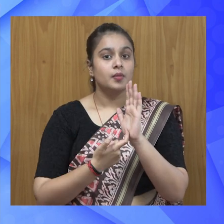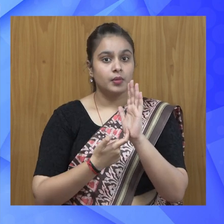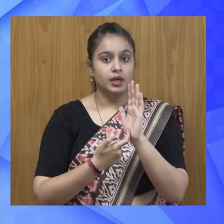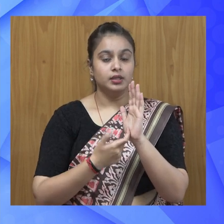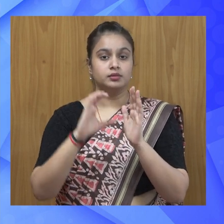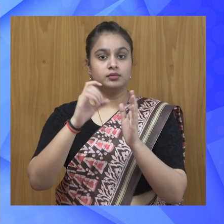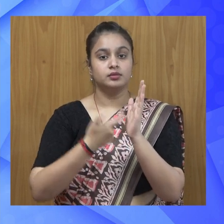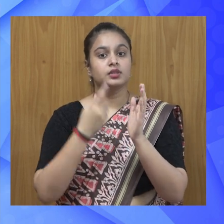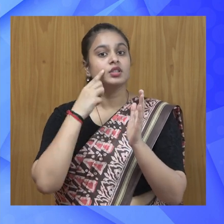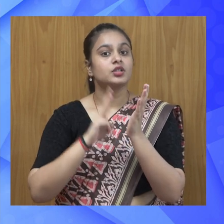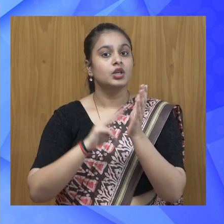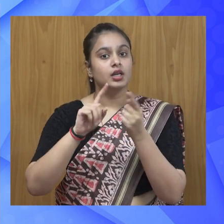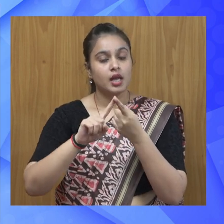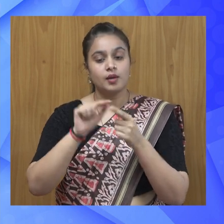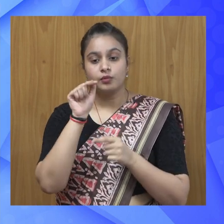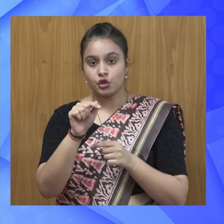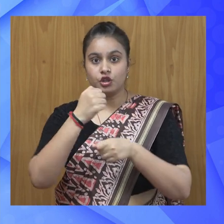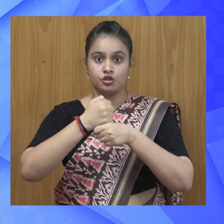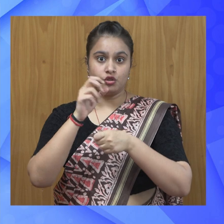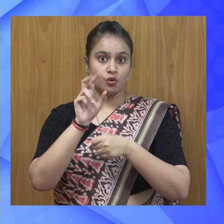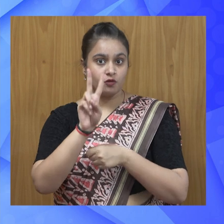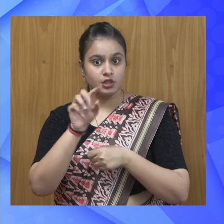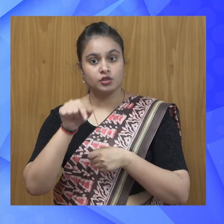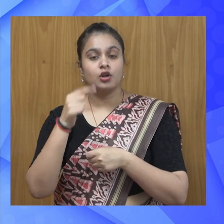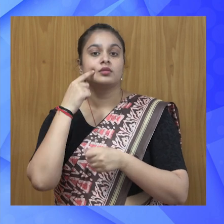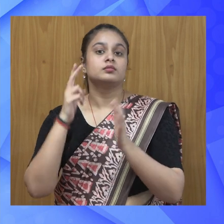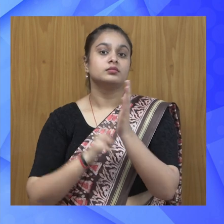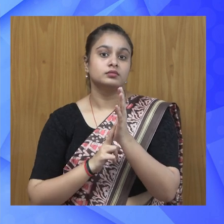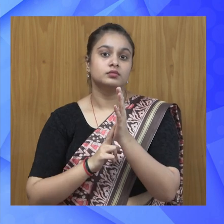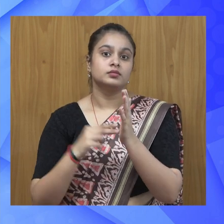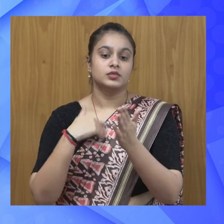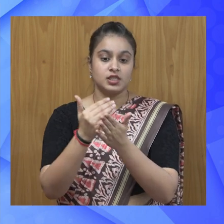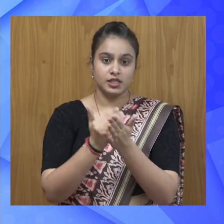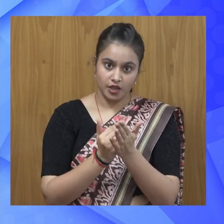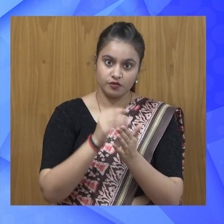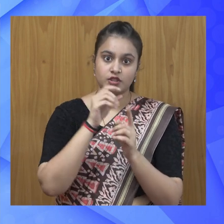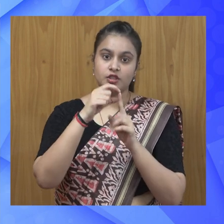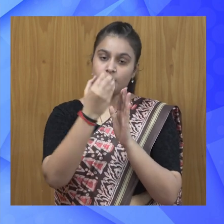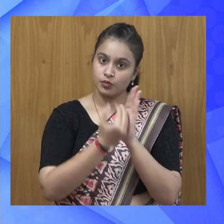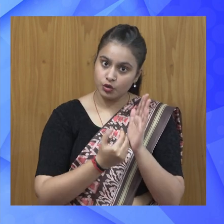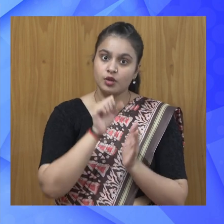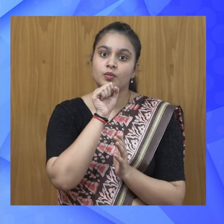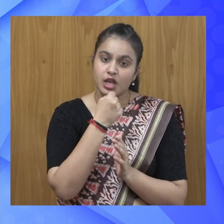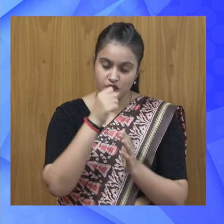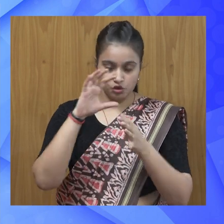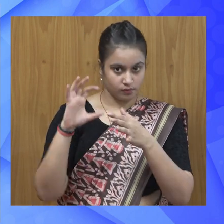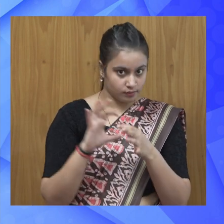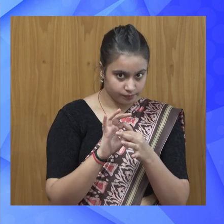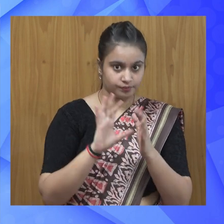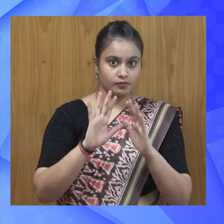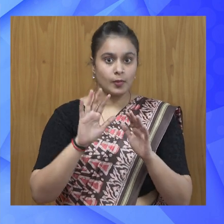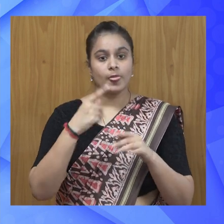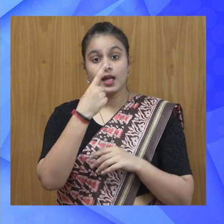cybercrime.gov.in. So it is very important that this safety education programs, which are age appropriate, is taught to the students, and what